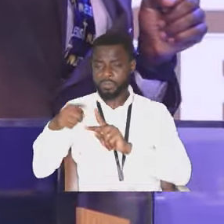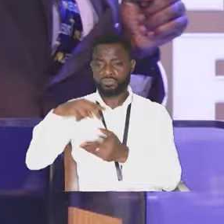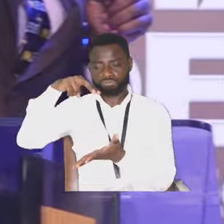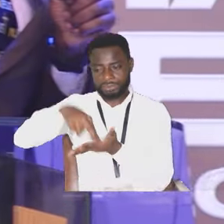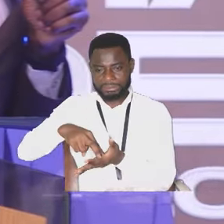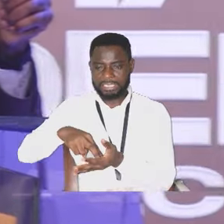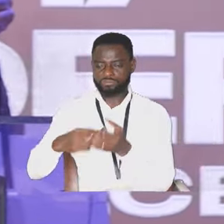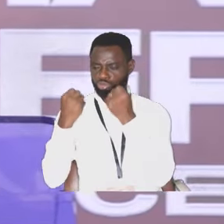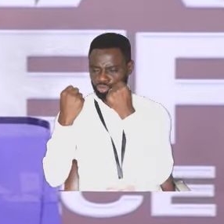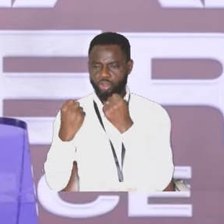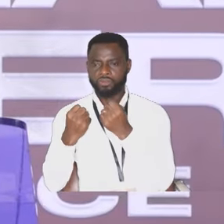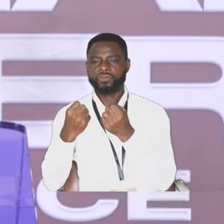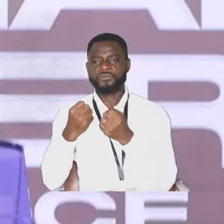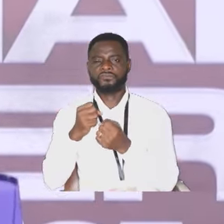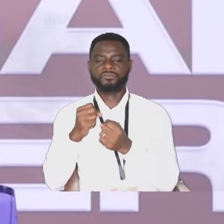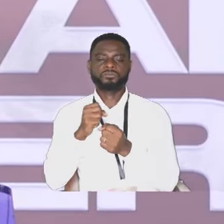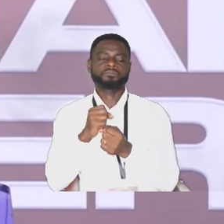principles.